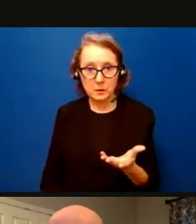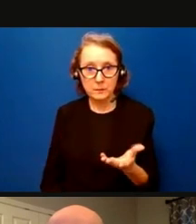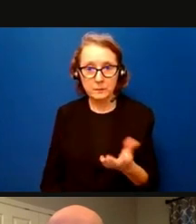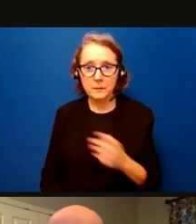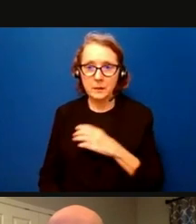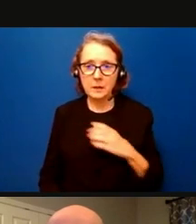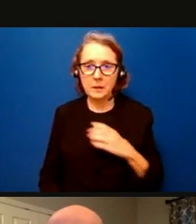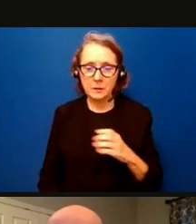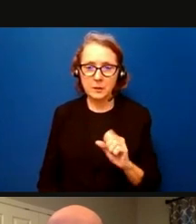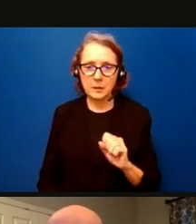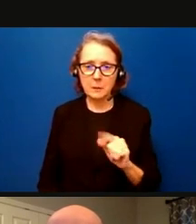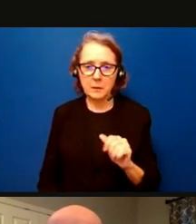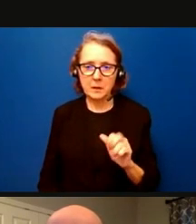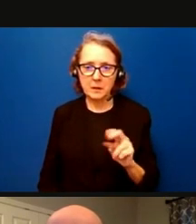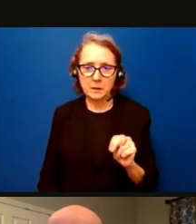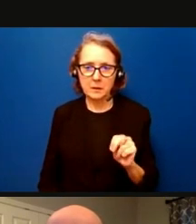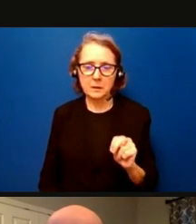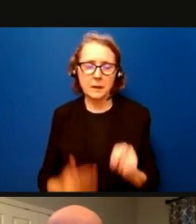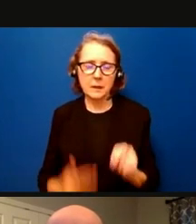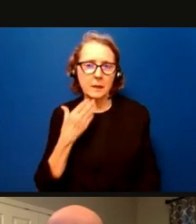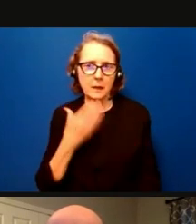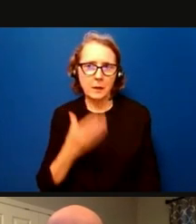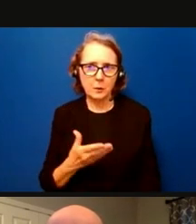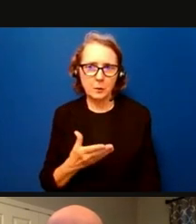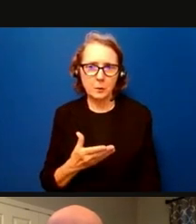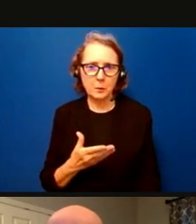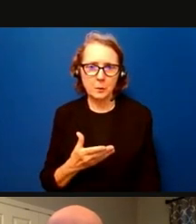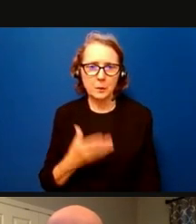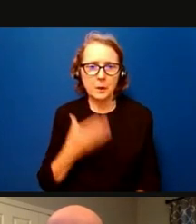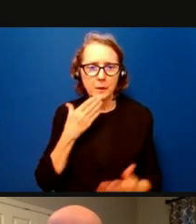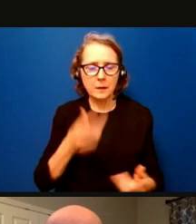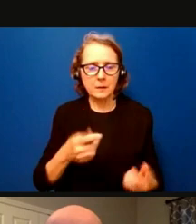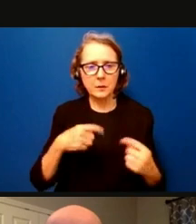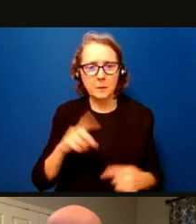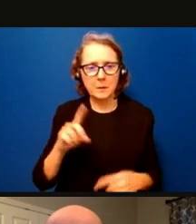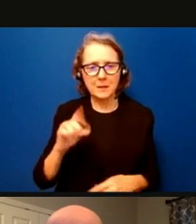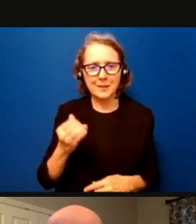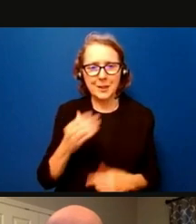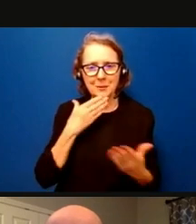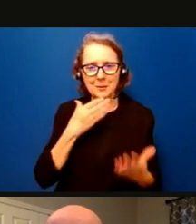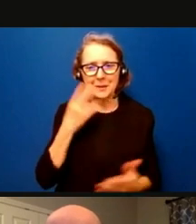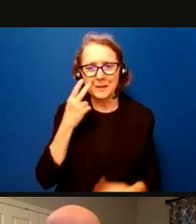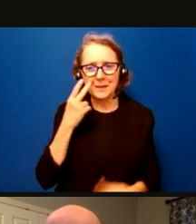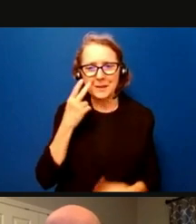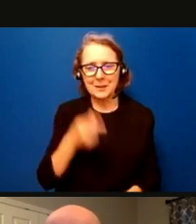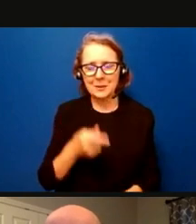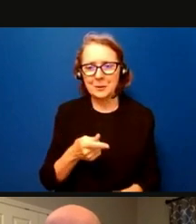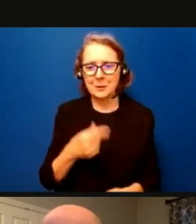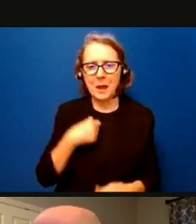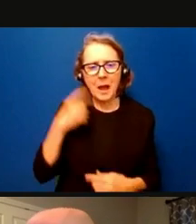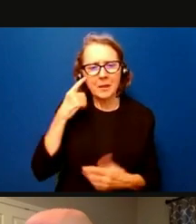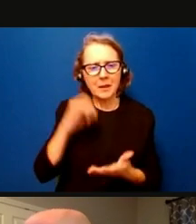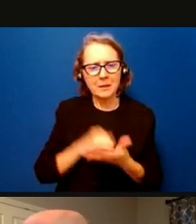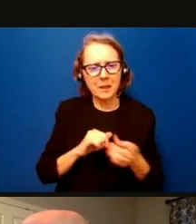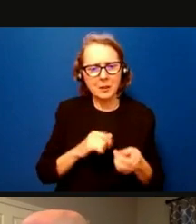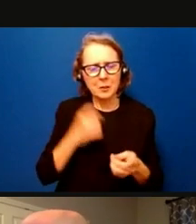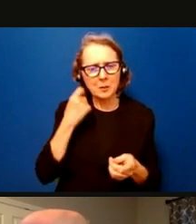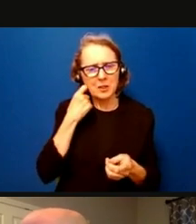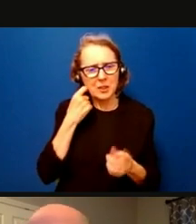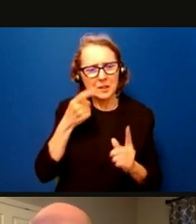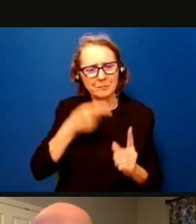Councillor Stapleton. Thank you. Thank you for coming down, DJ. It's good to see you. I think that you were just hitting on the